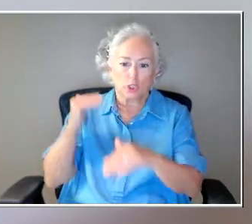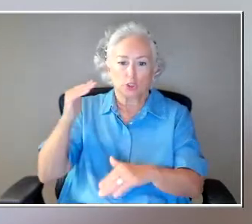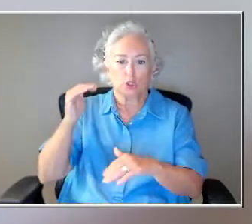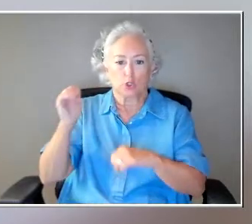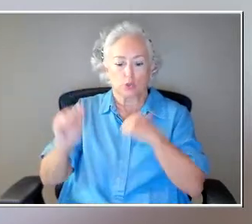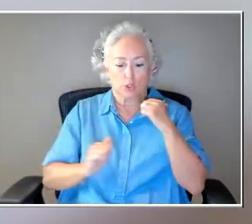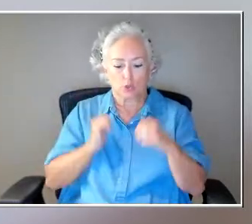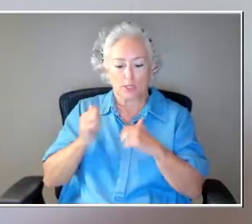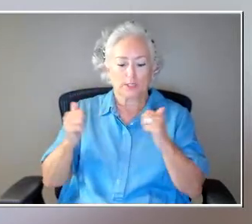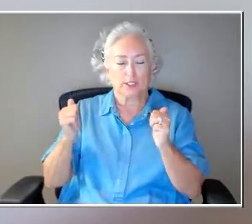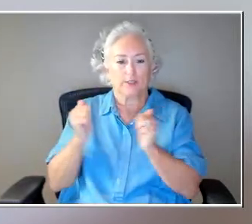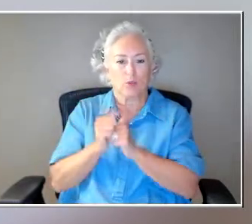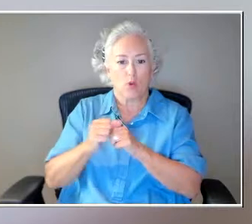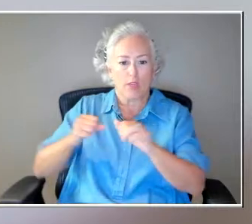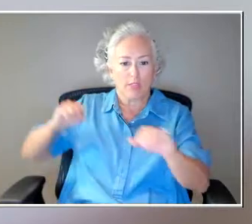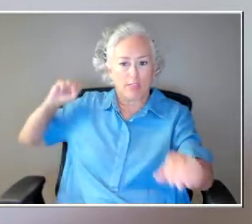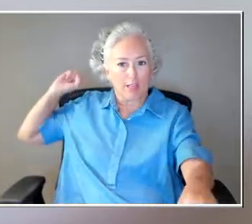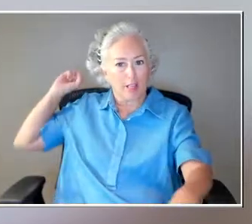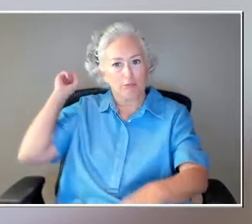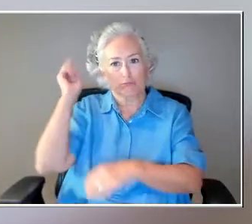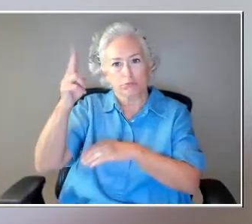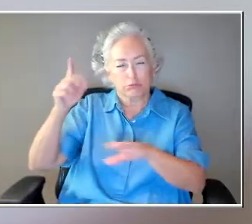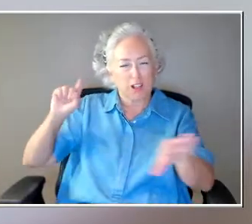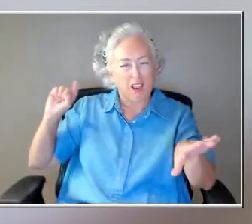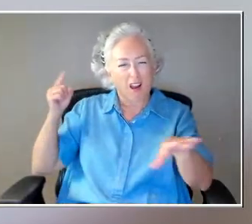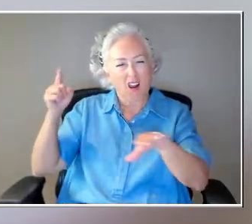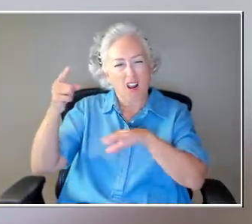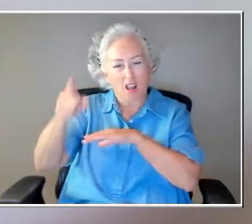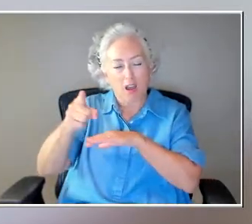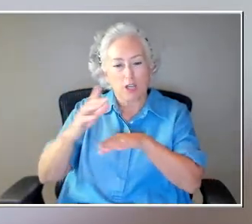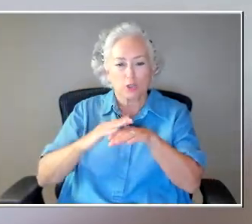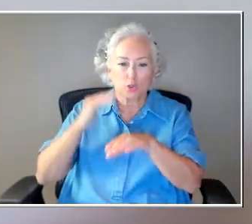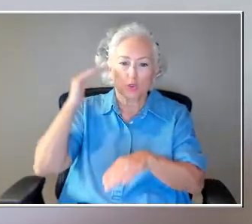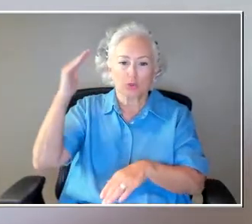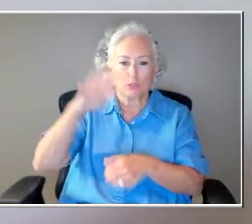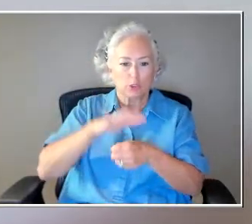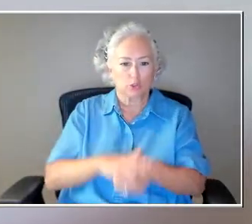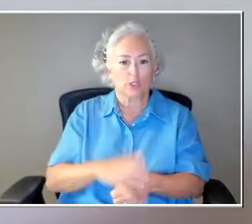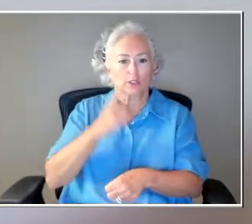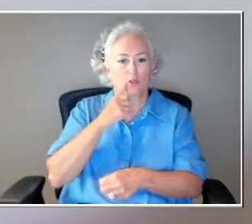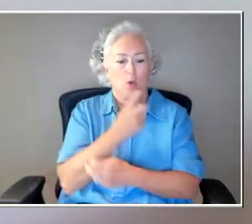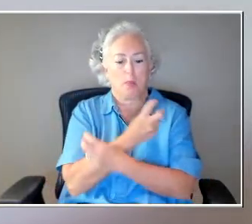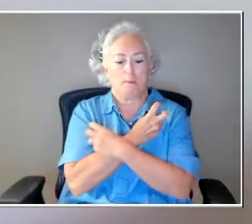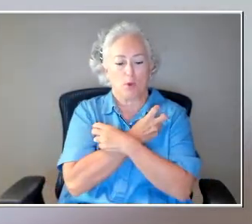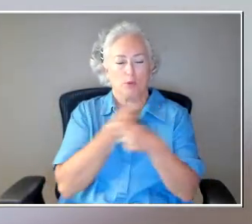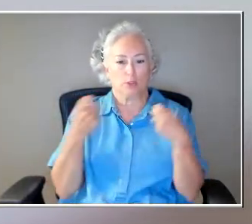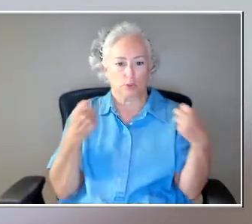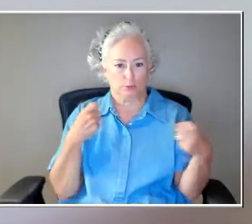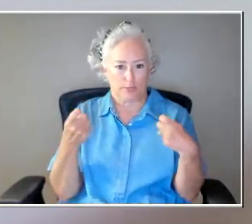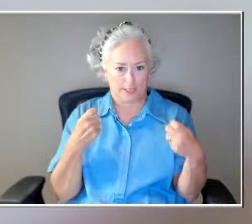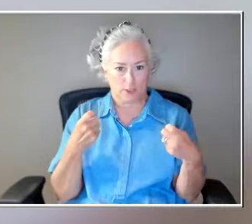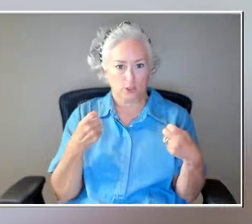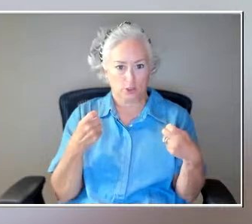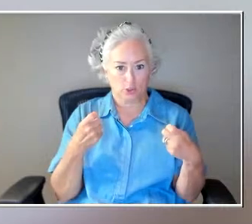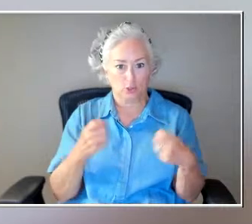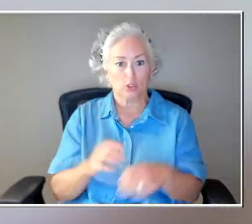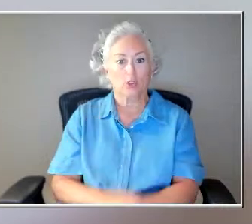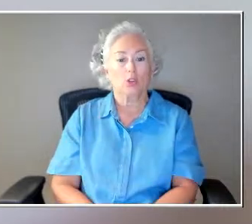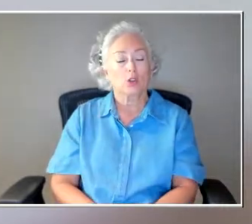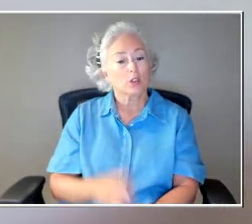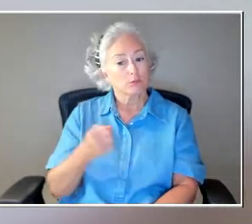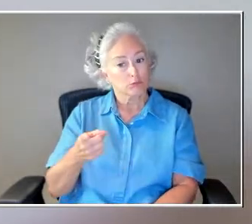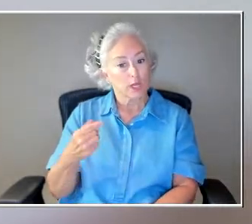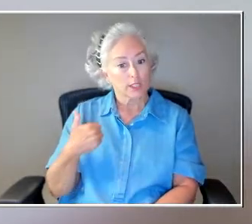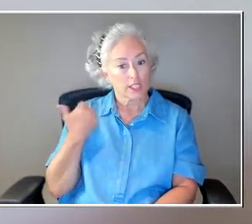the long toss. It was just too much stress for our bones to handle. And when you're younger,